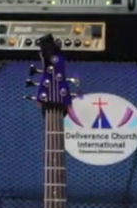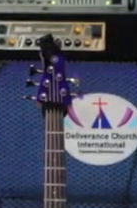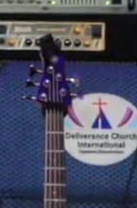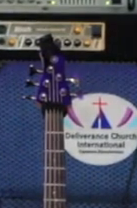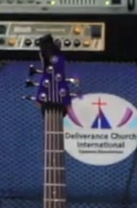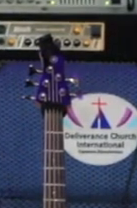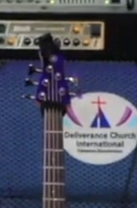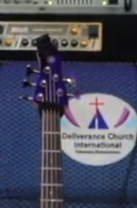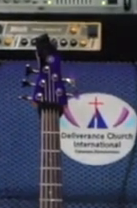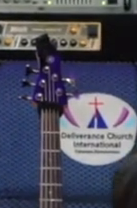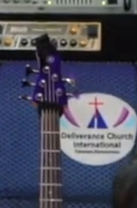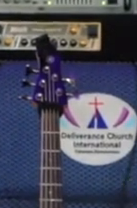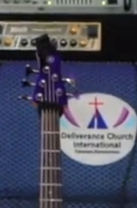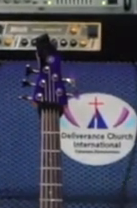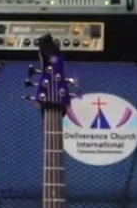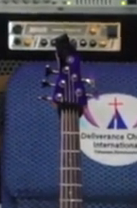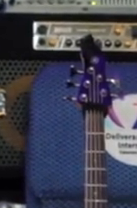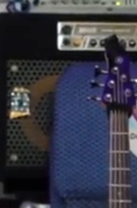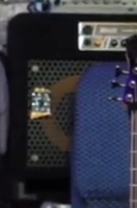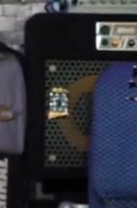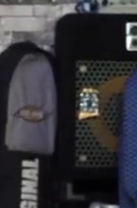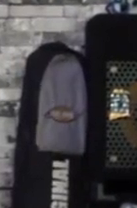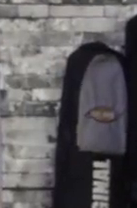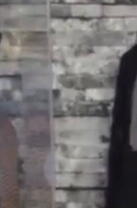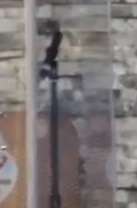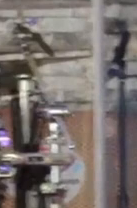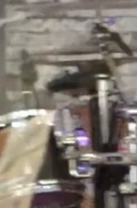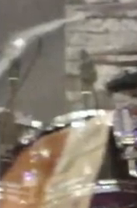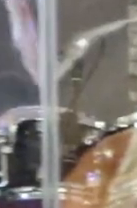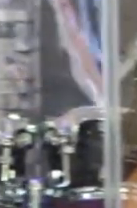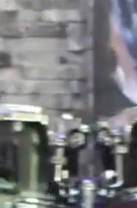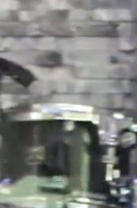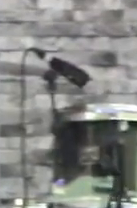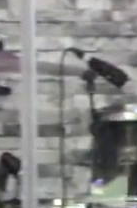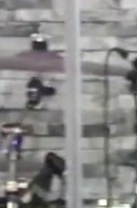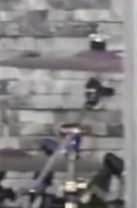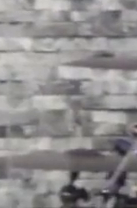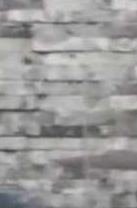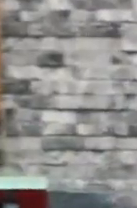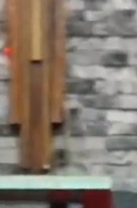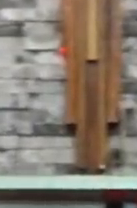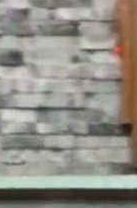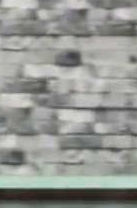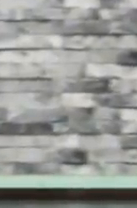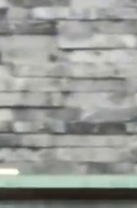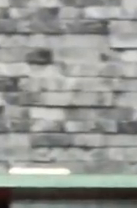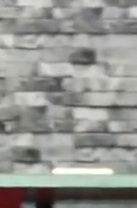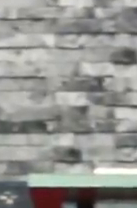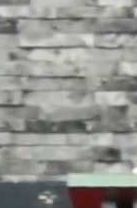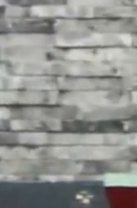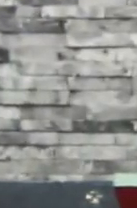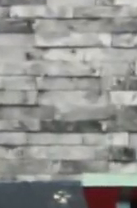if they're old, you're still not ready. Hata kama wamezeeka, hauko tayari. Amen. Amen. All right, so there is a compassion that we